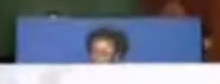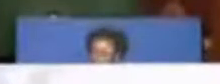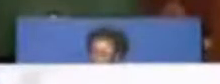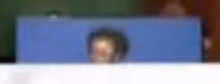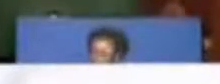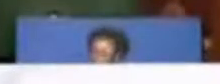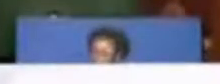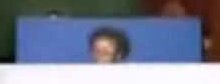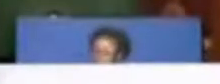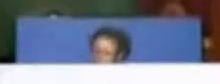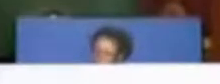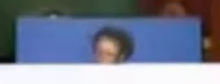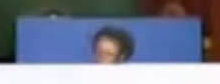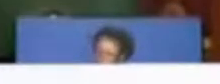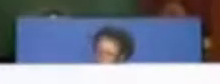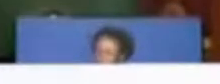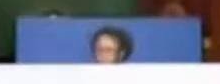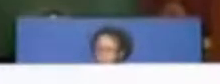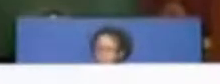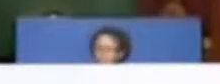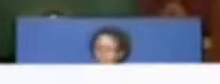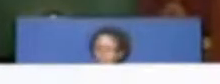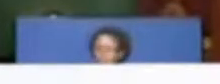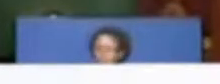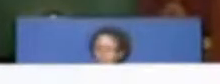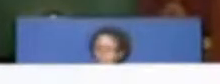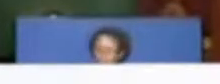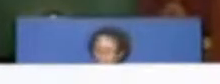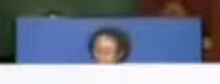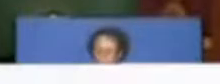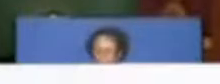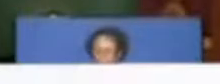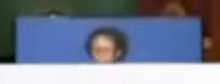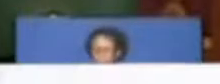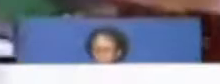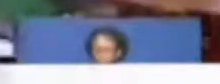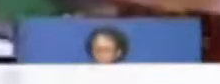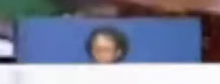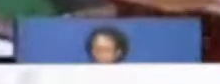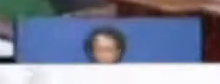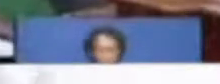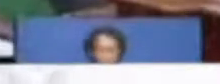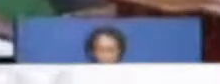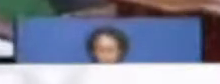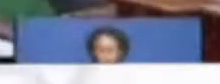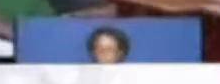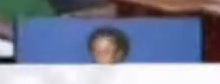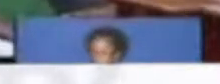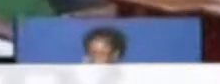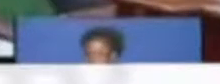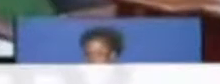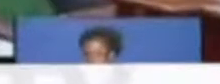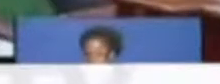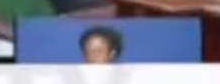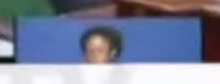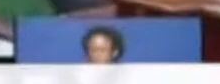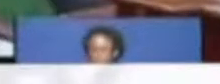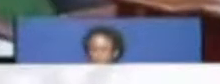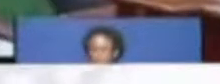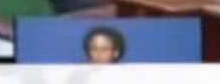vehicle manufacturers and their attendant employment of workers. Mr.